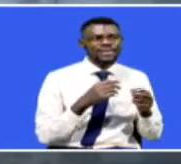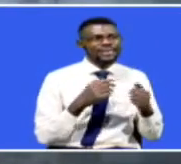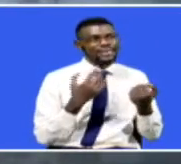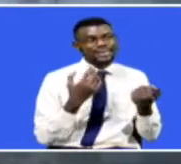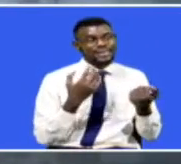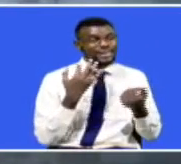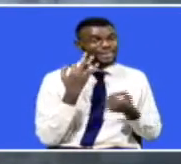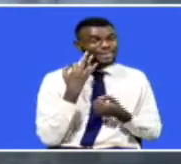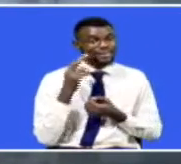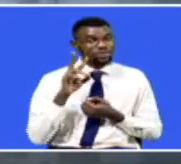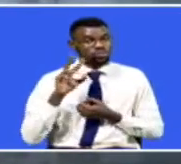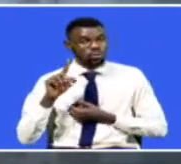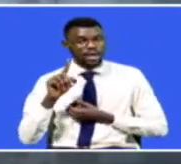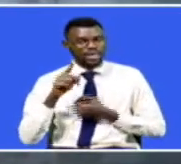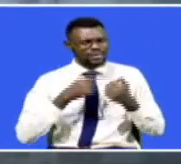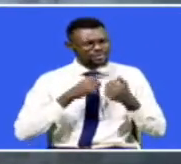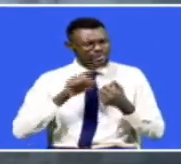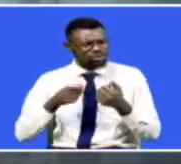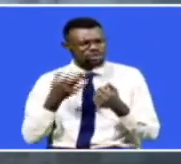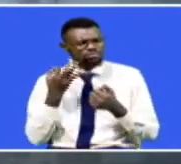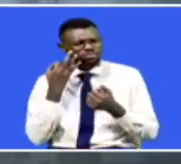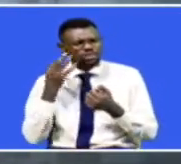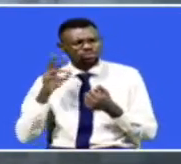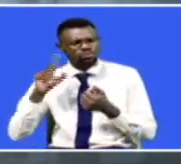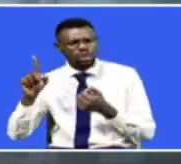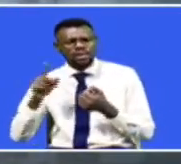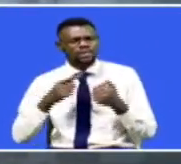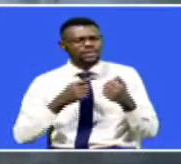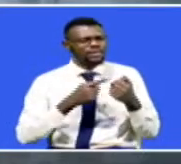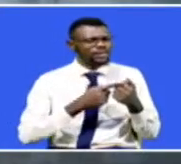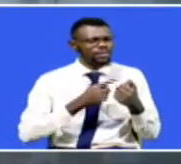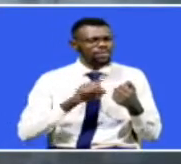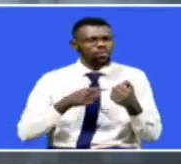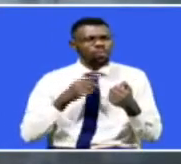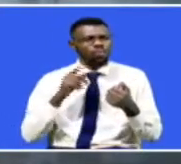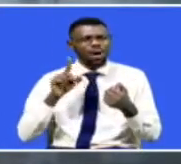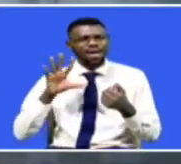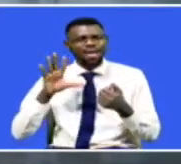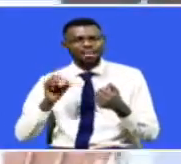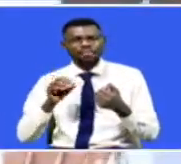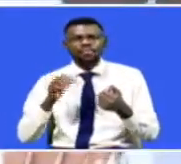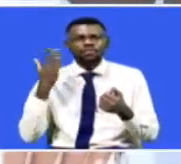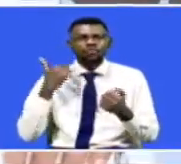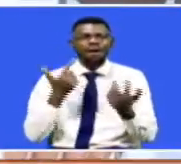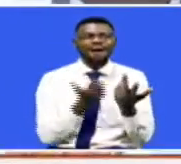6,321 staff, whereby 6,150 were verified during the headcount.